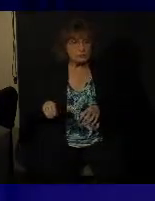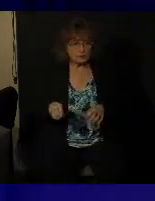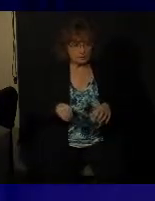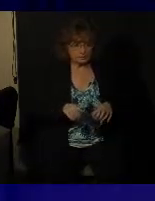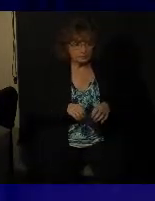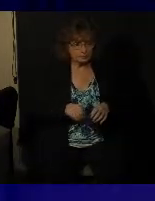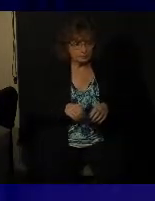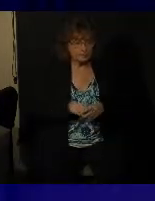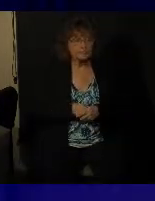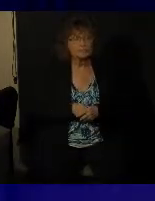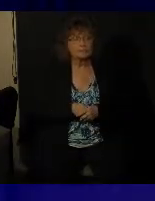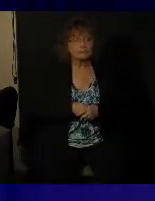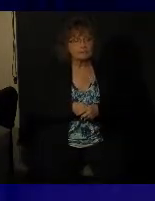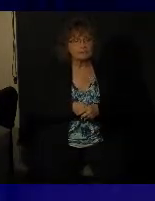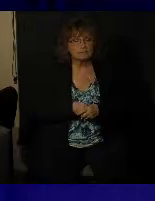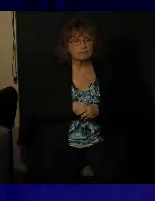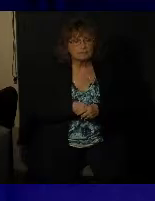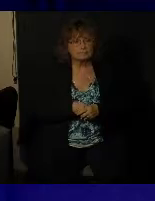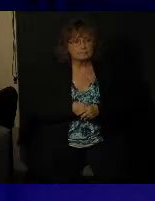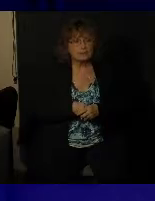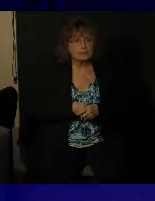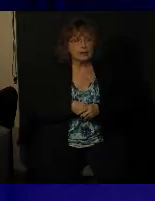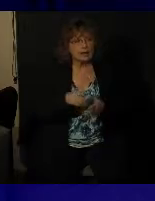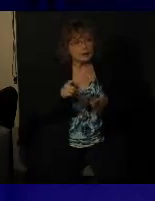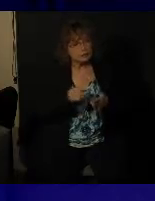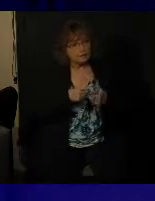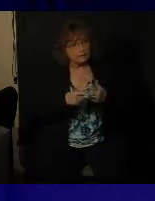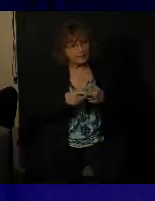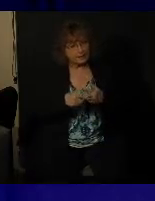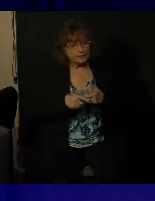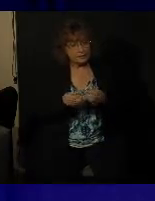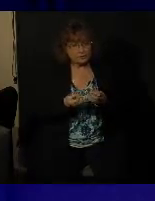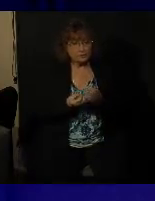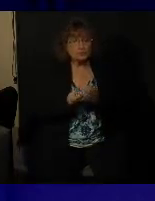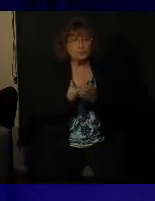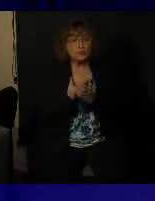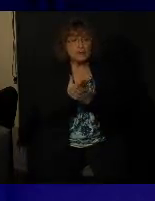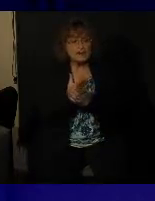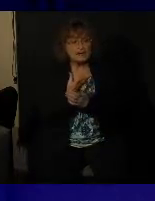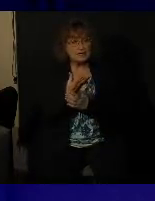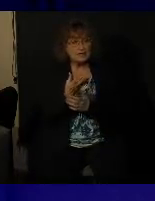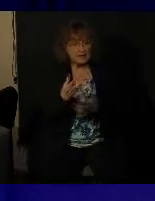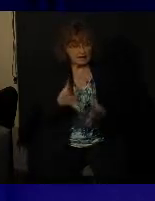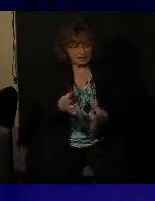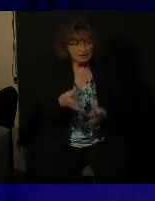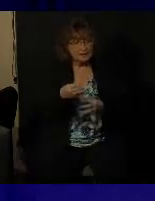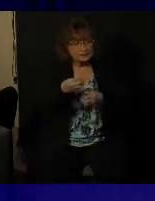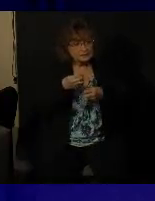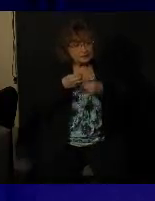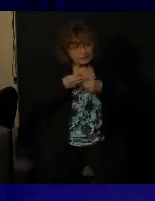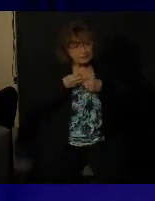in April, I accepted Christ into my life, and he accepted me into his life.